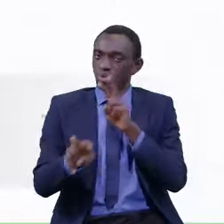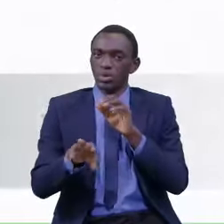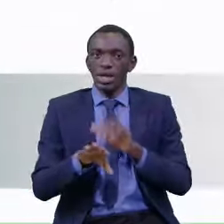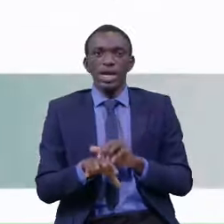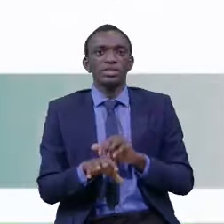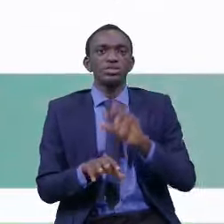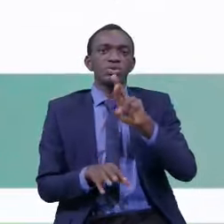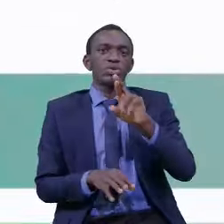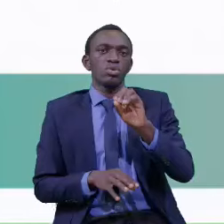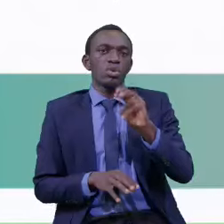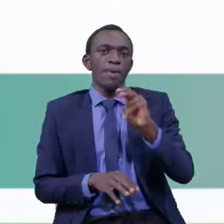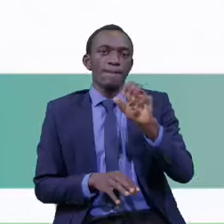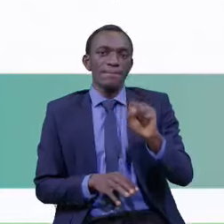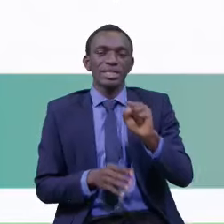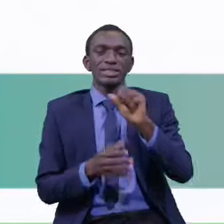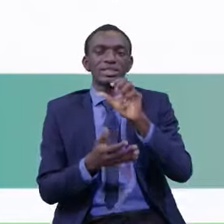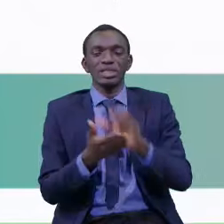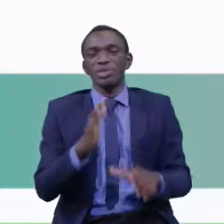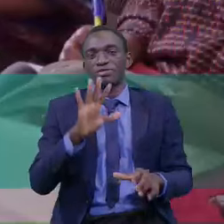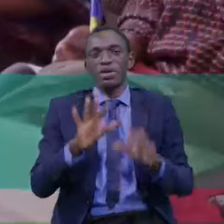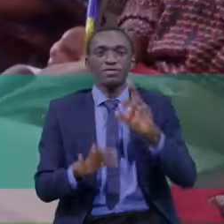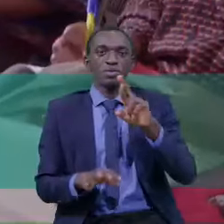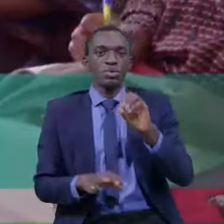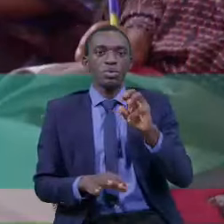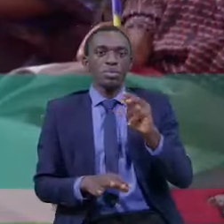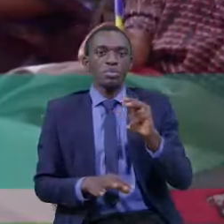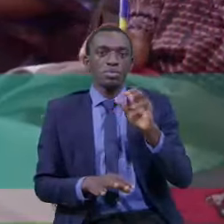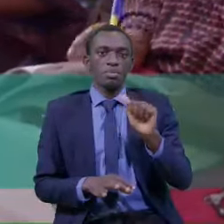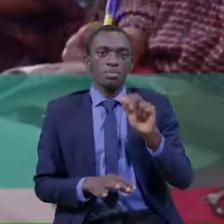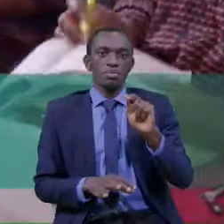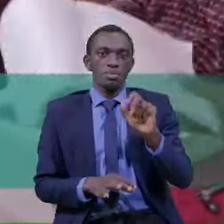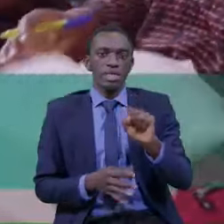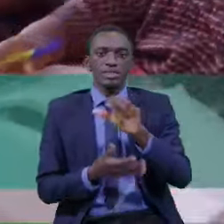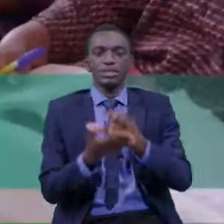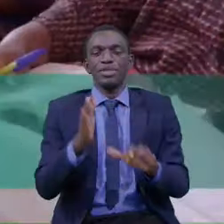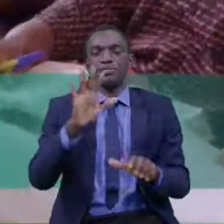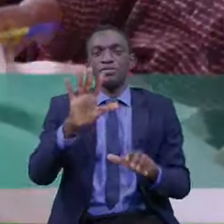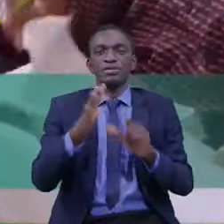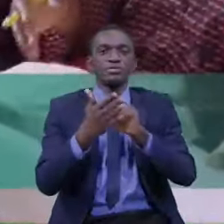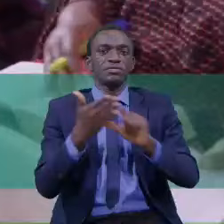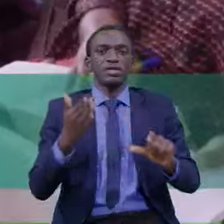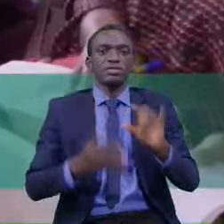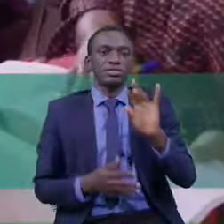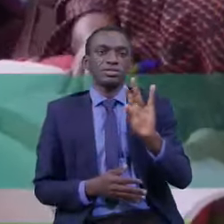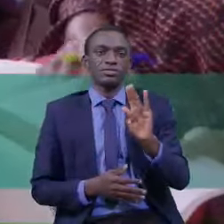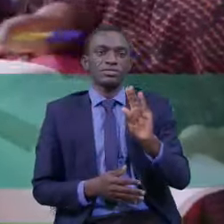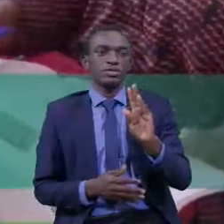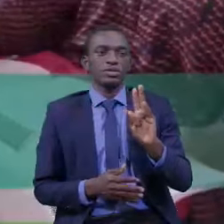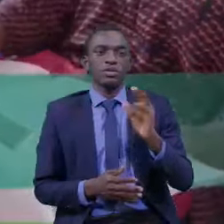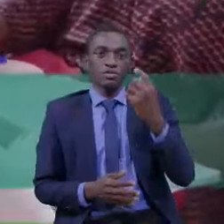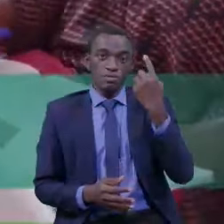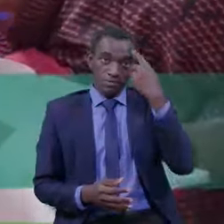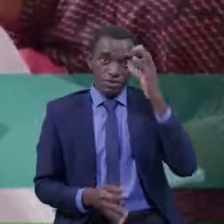Romans chapter 5, I'm reading from verse 17. Romans chapter 5, verse 17, it says,